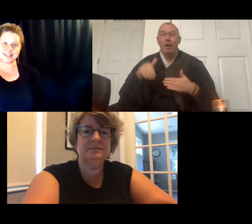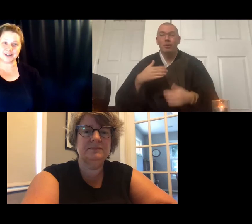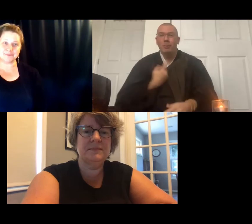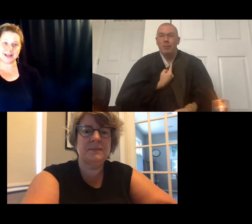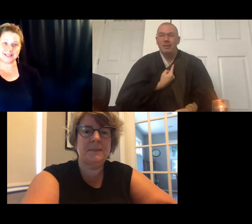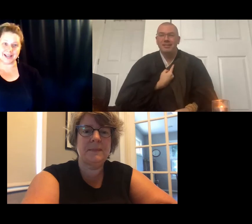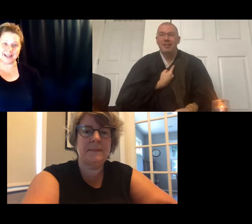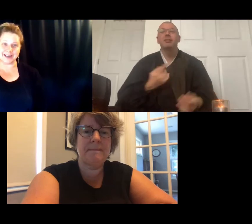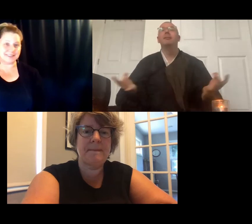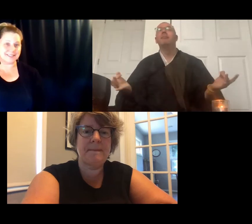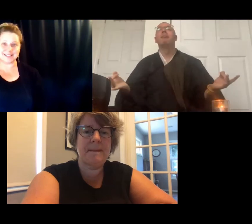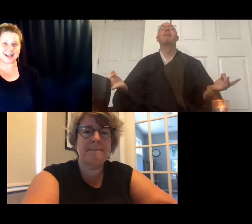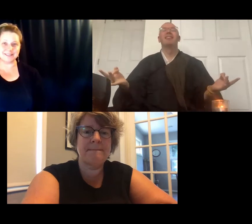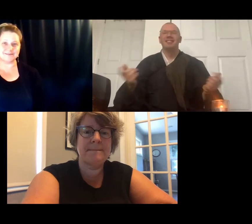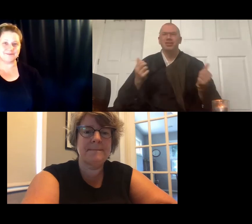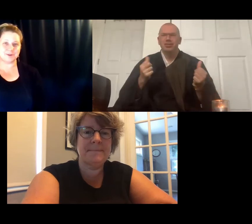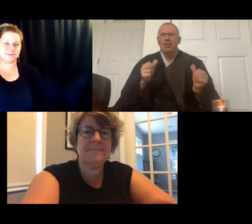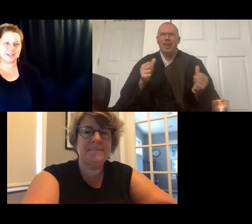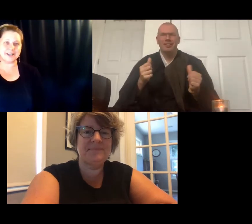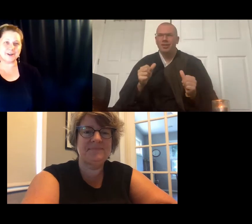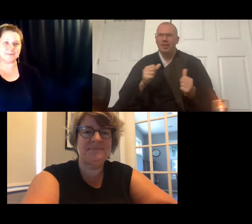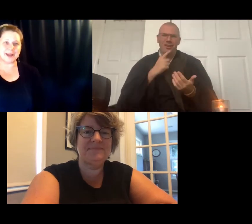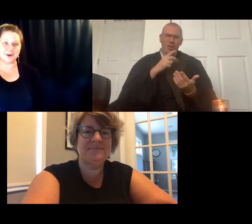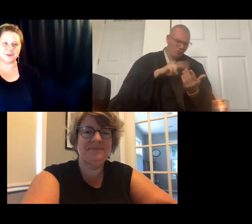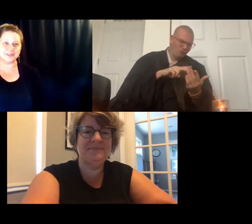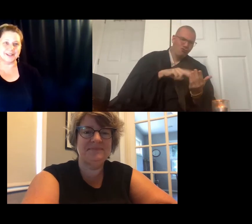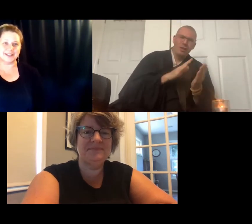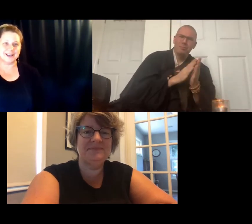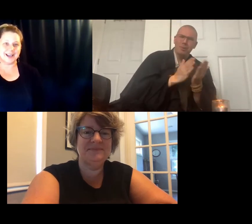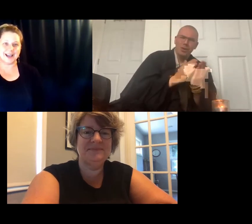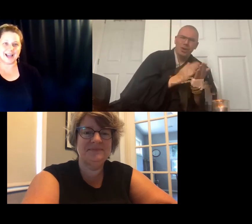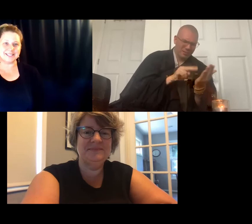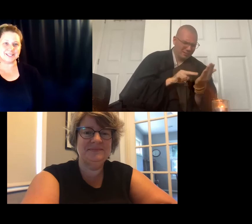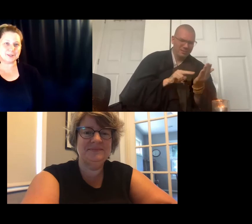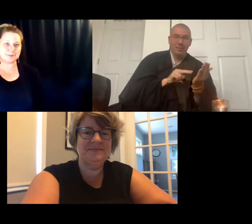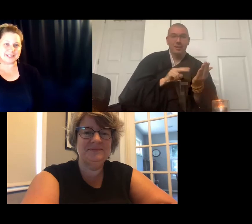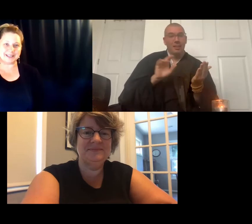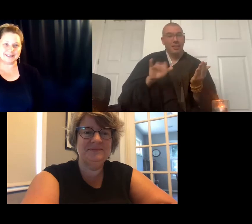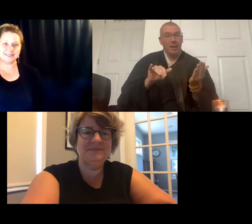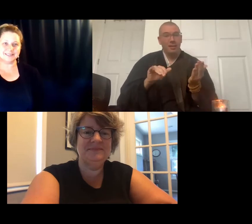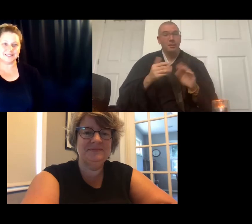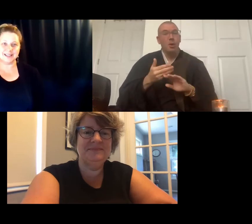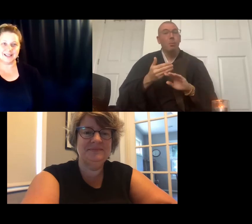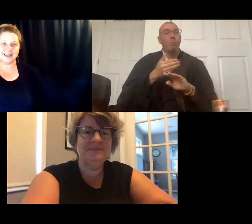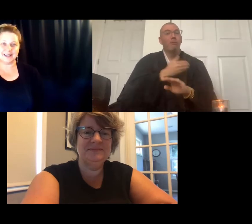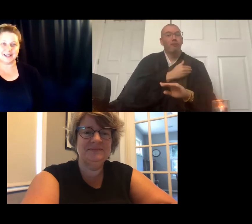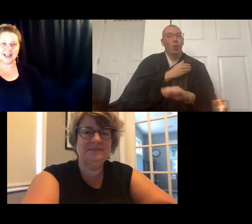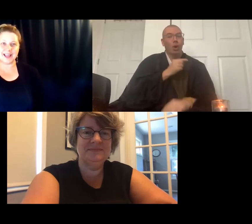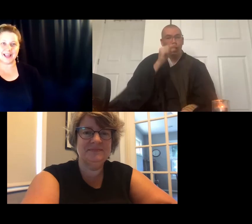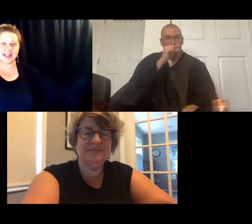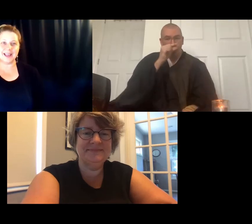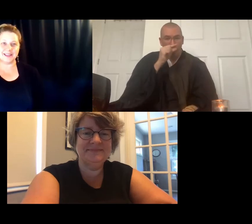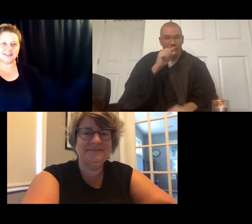And I started meditating. I figured it out on my own. I did a little reading.